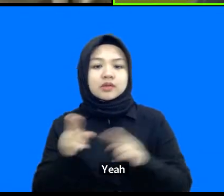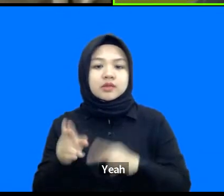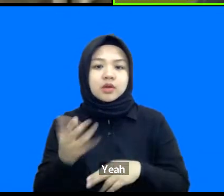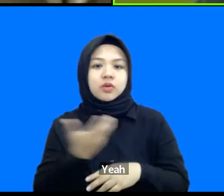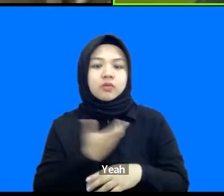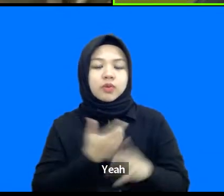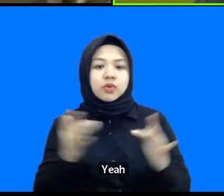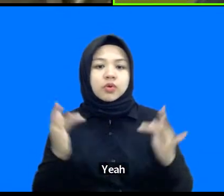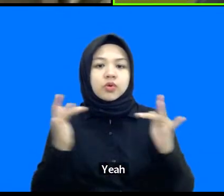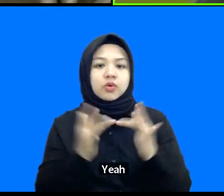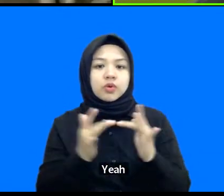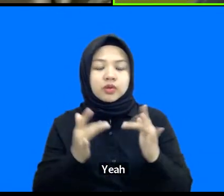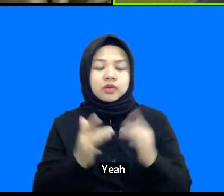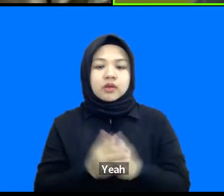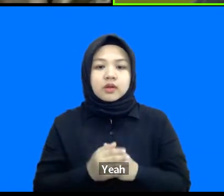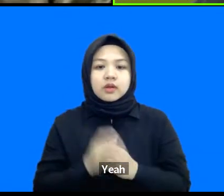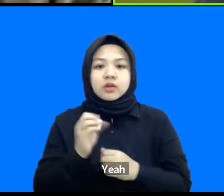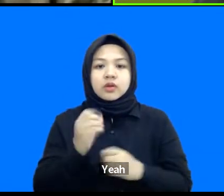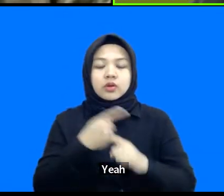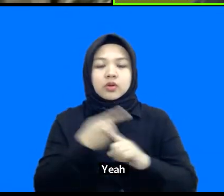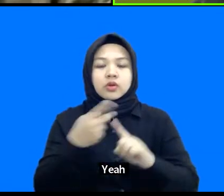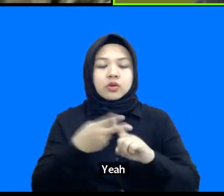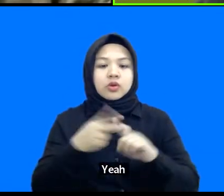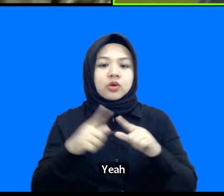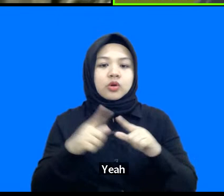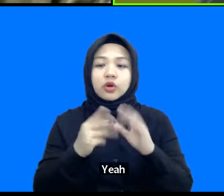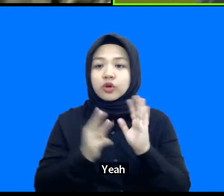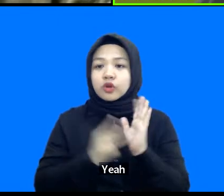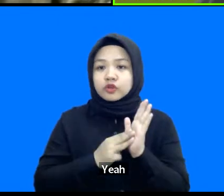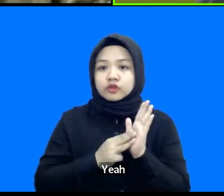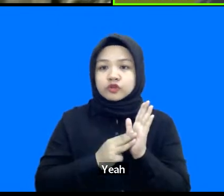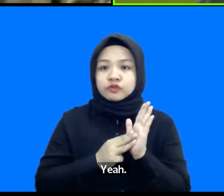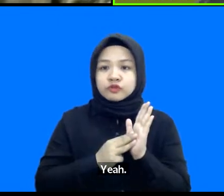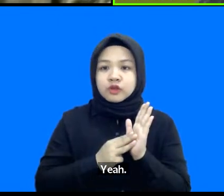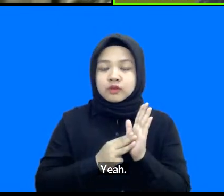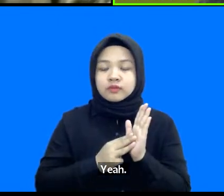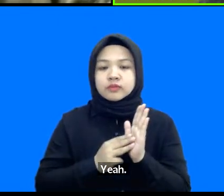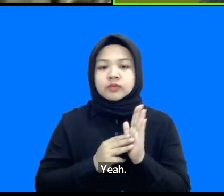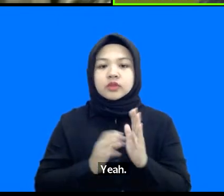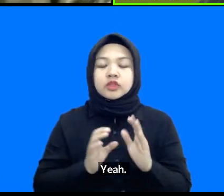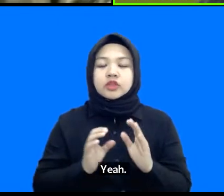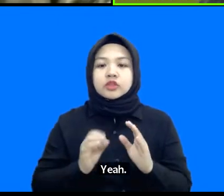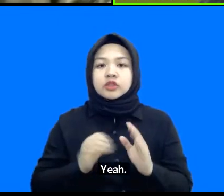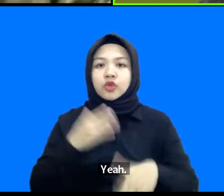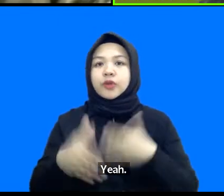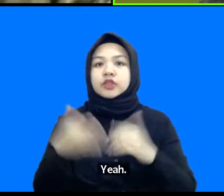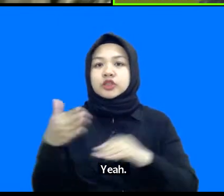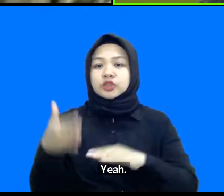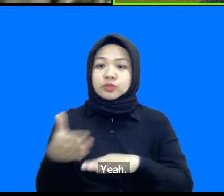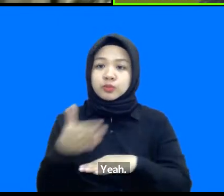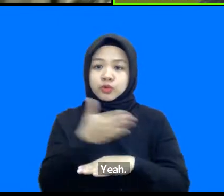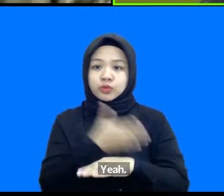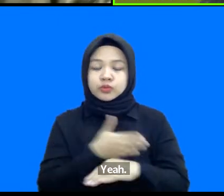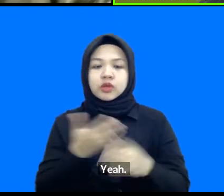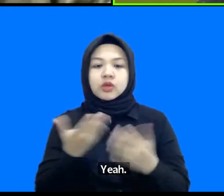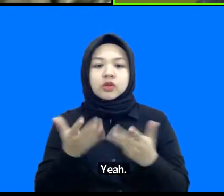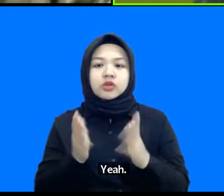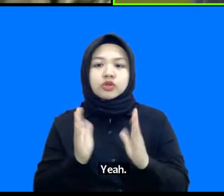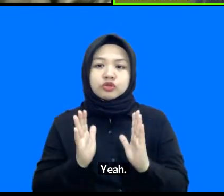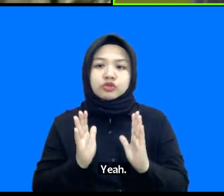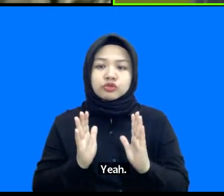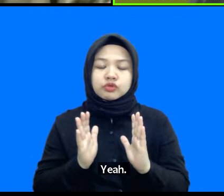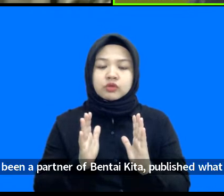Oxfam in its previous operations have been a partner of Bantay Kita, Publish What You